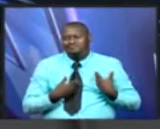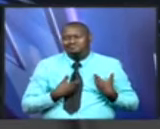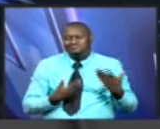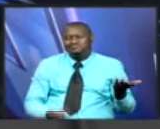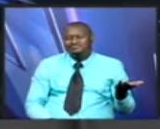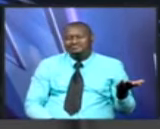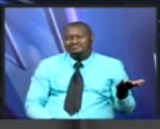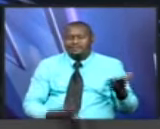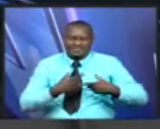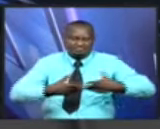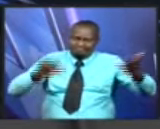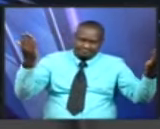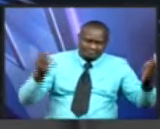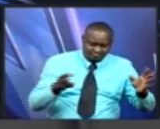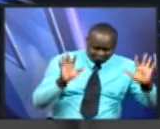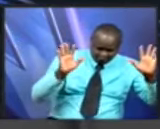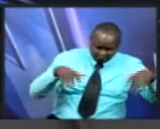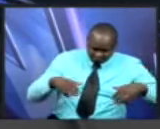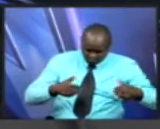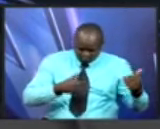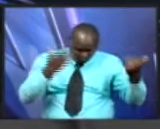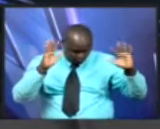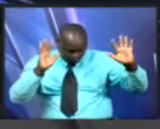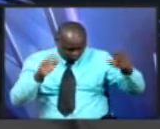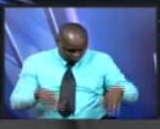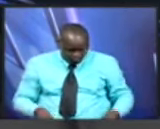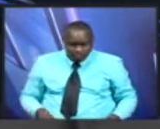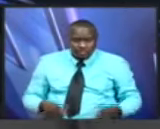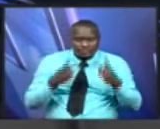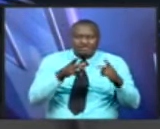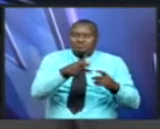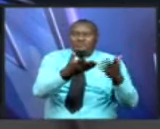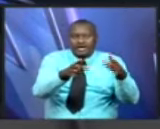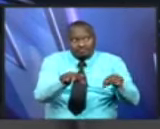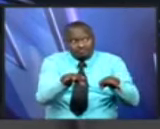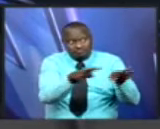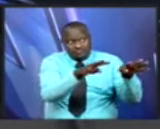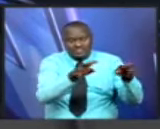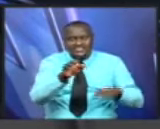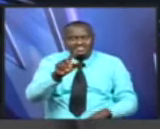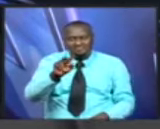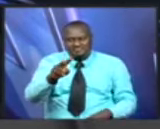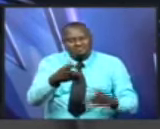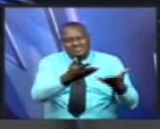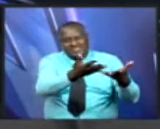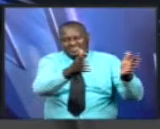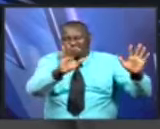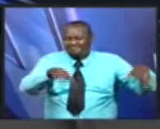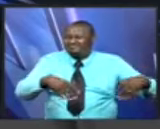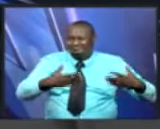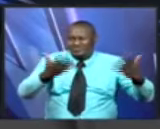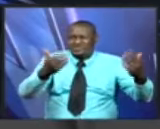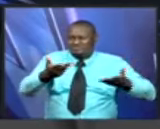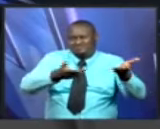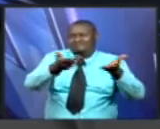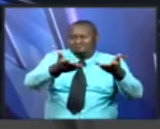But there's no harm, since there are some people who watch the TV, there's no harm in talking to